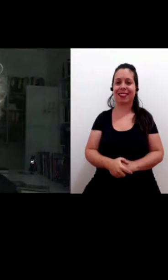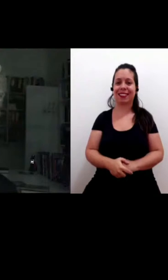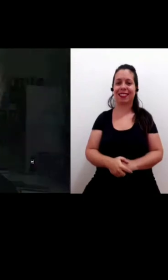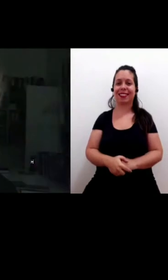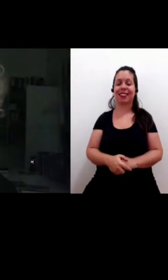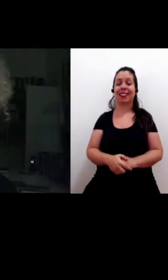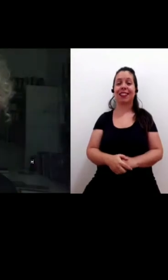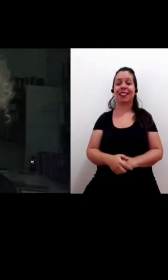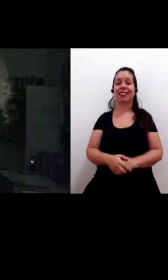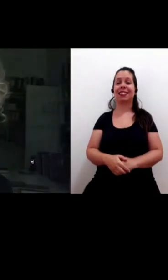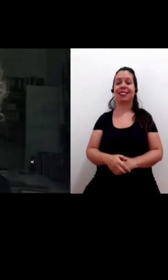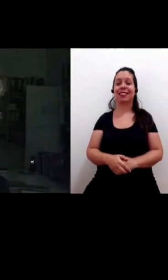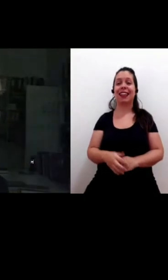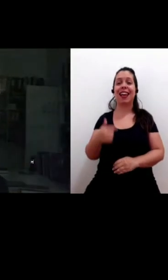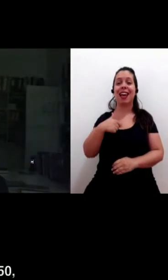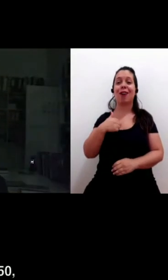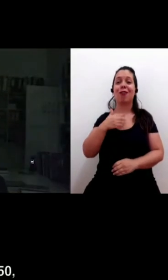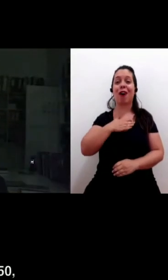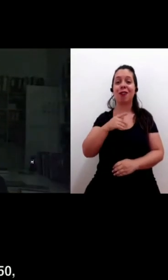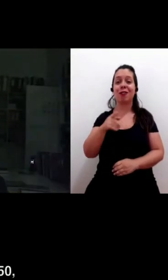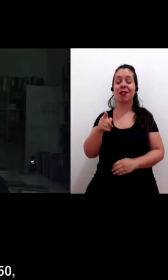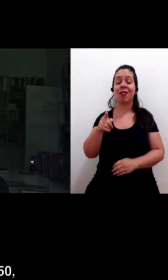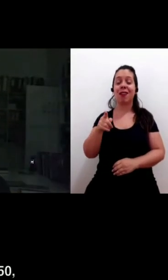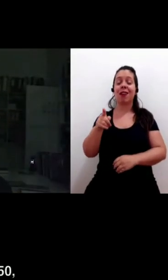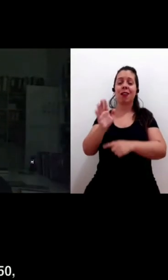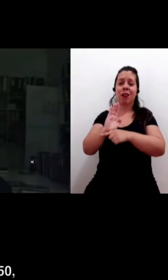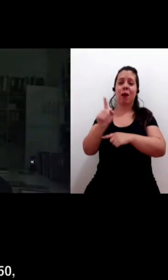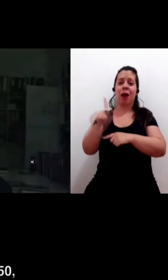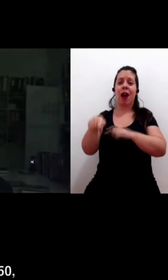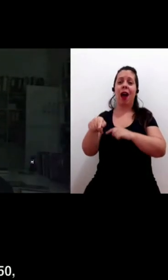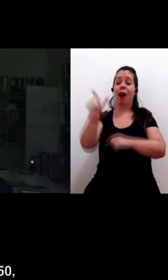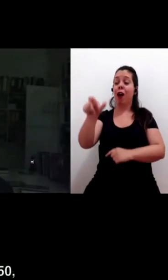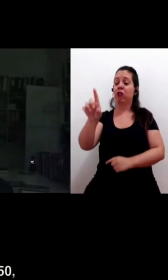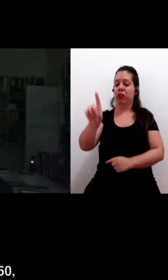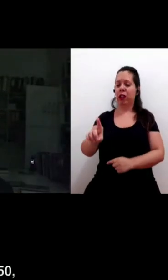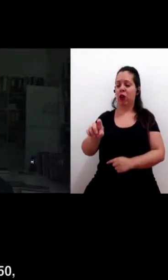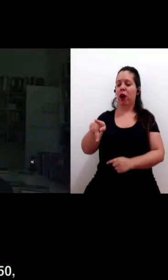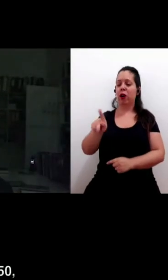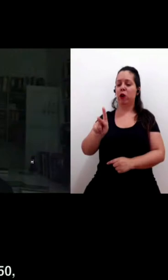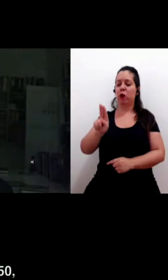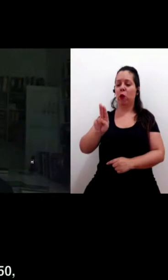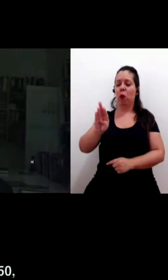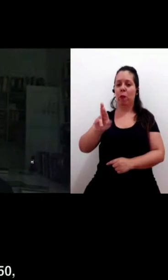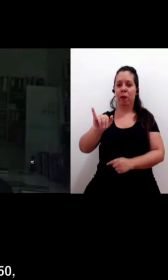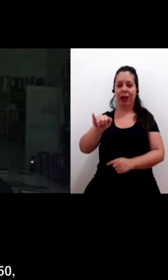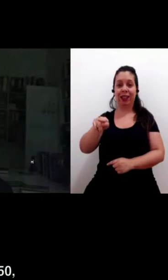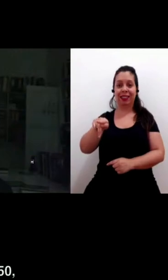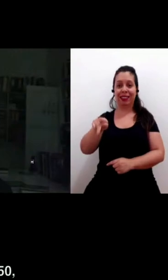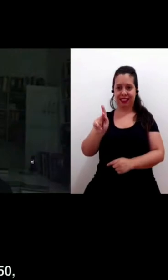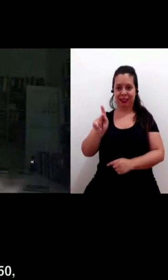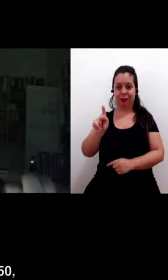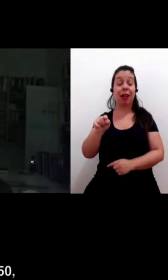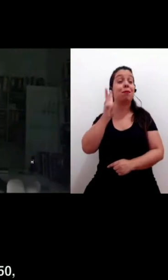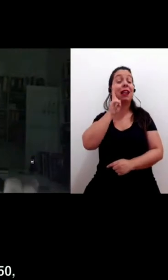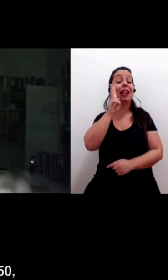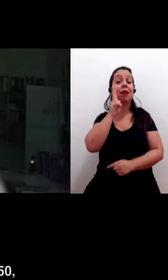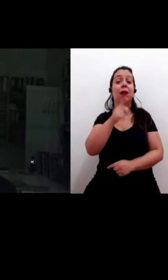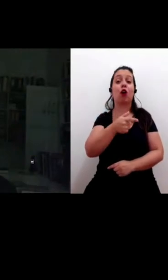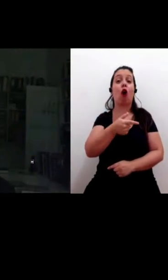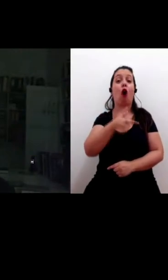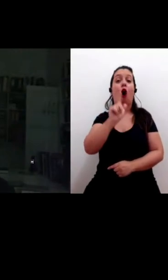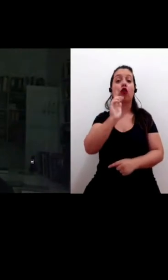very famous Stanley Kubrick film. But it reminded me of another film made in the 1950s called Bigger Than